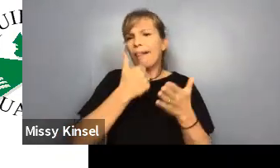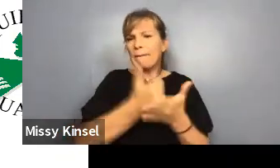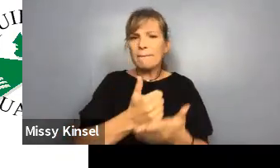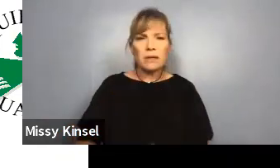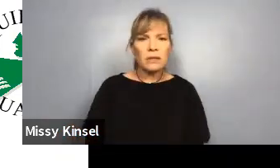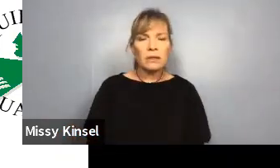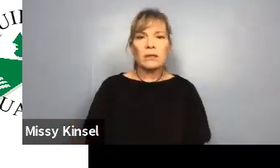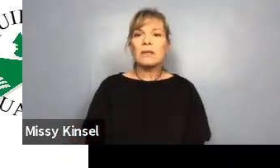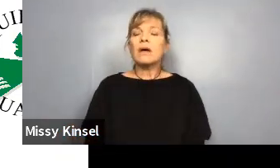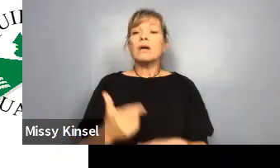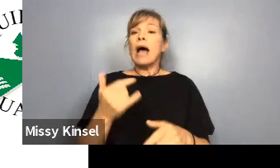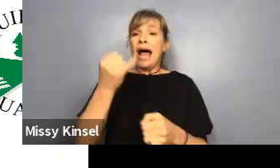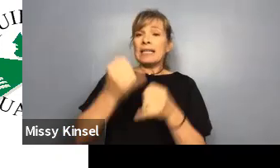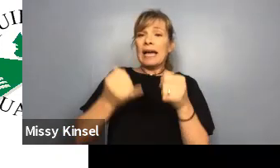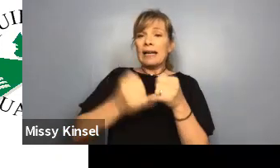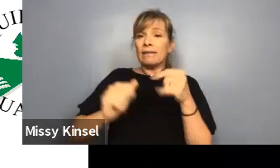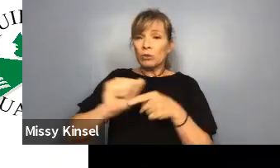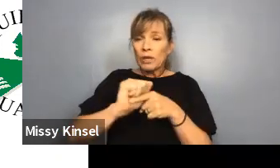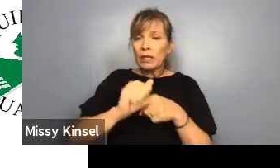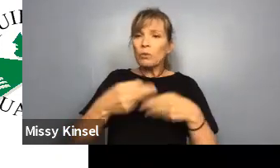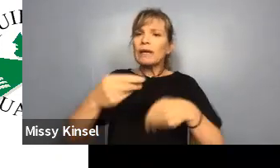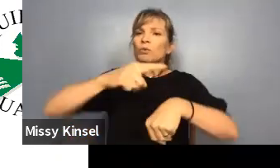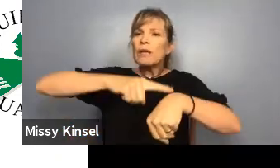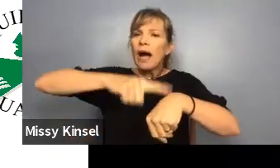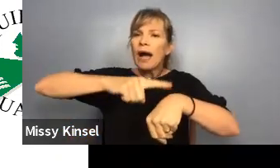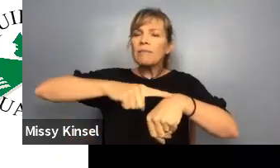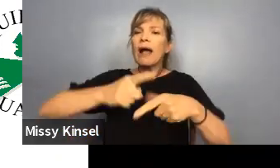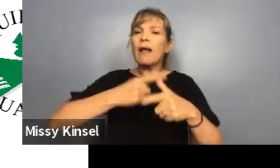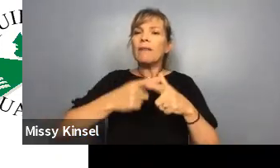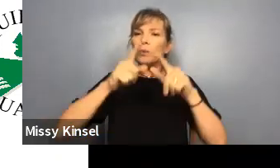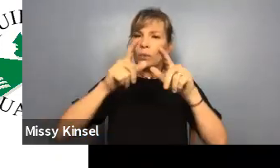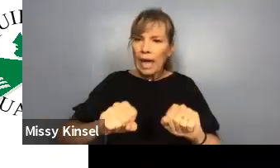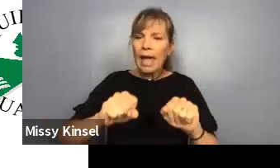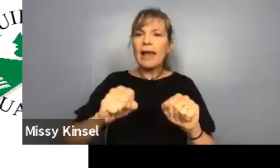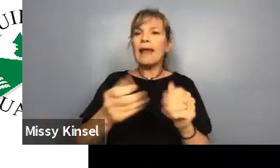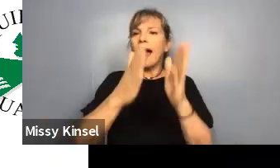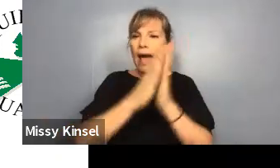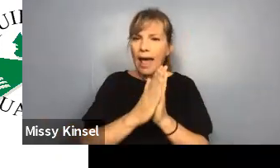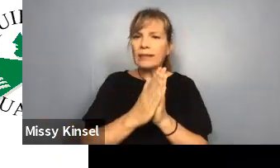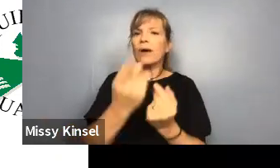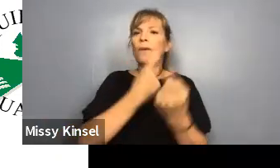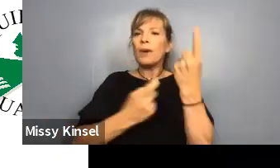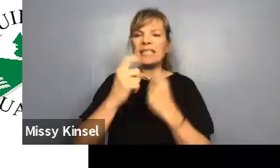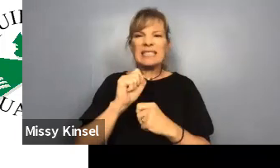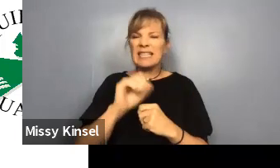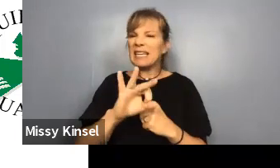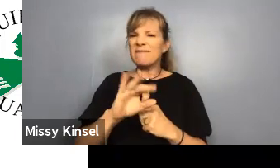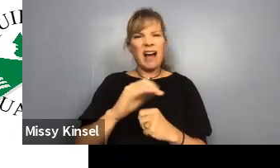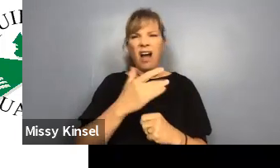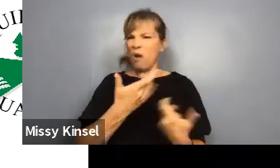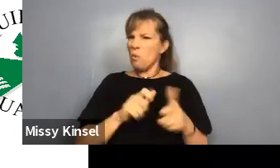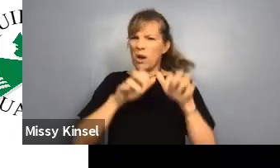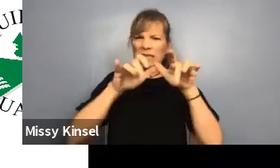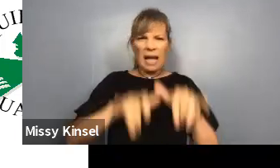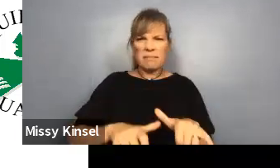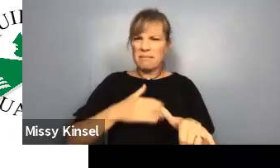going to leave some time at the end too to allow you to use audio to ask any questions. If you don't feel comfortable